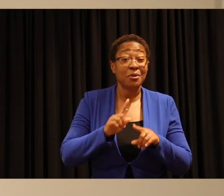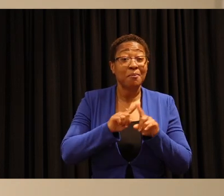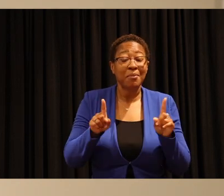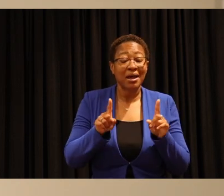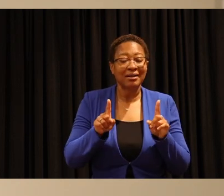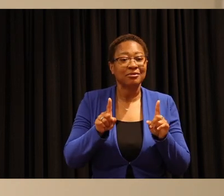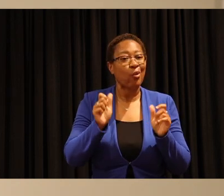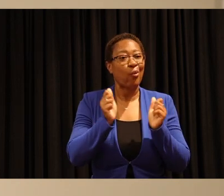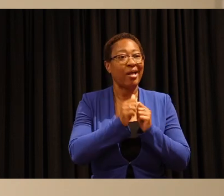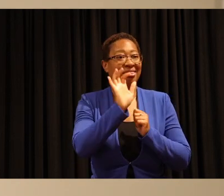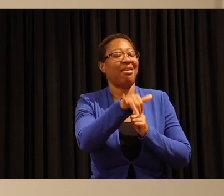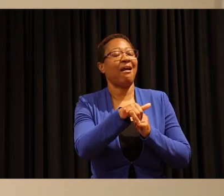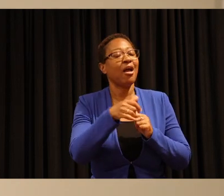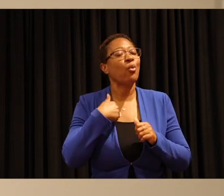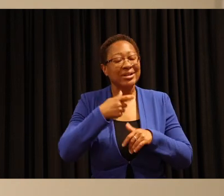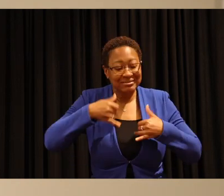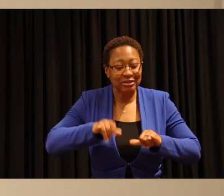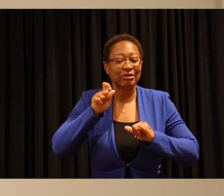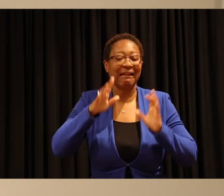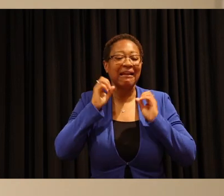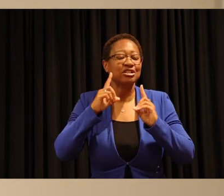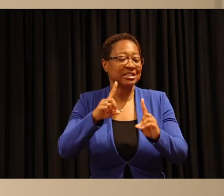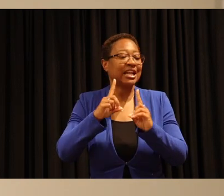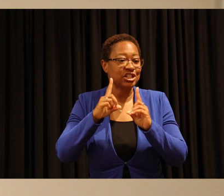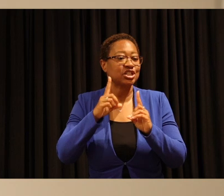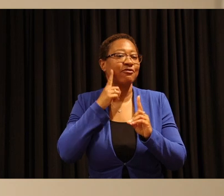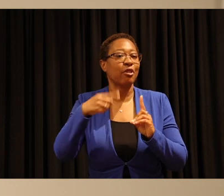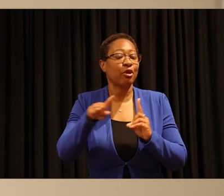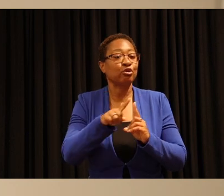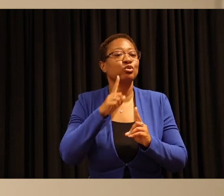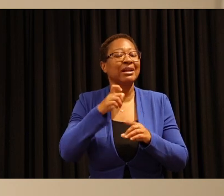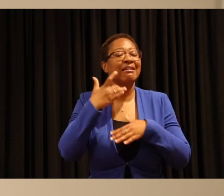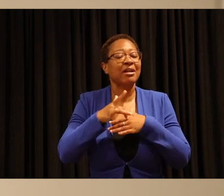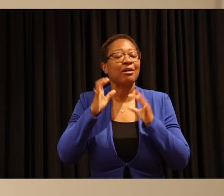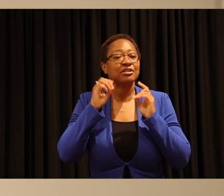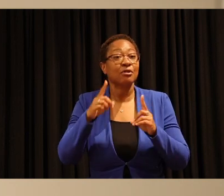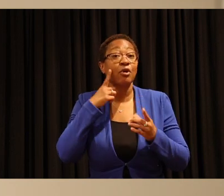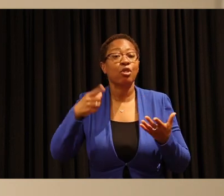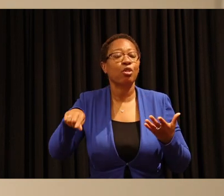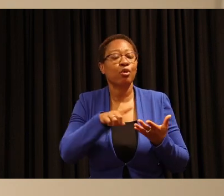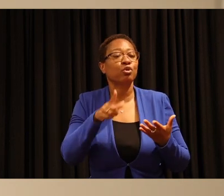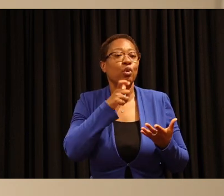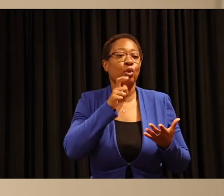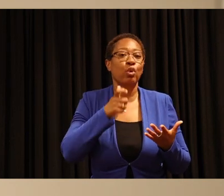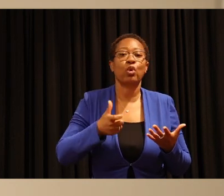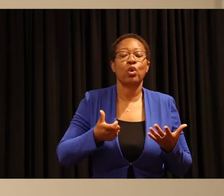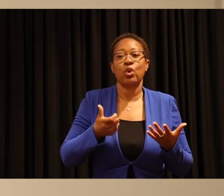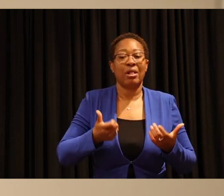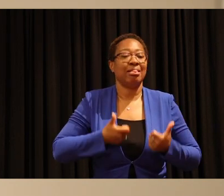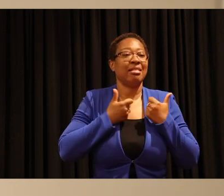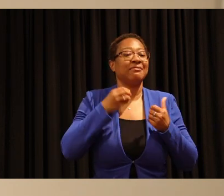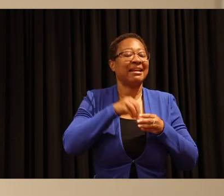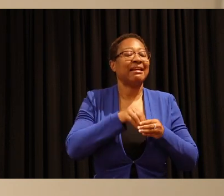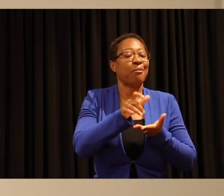have consistent, available education for the people that live in marginalized